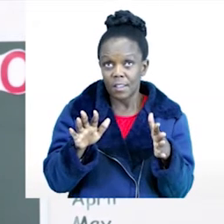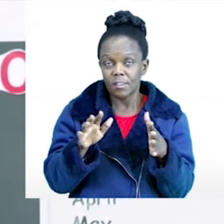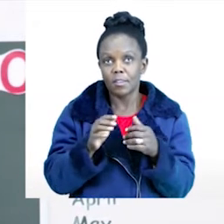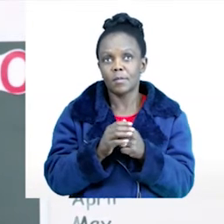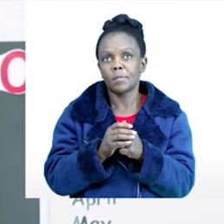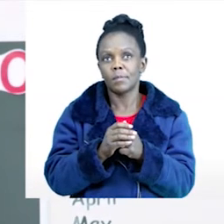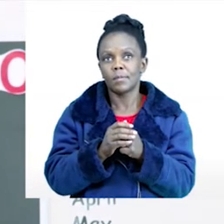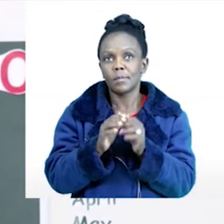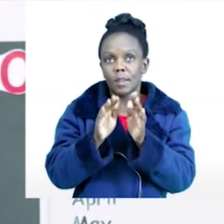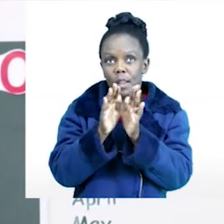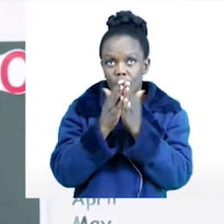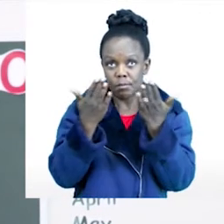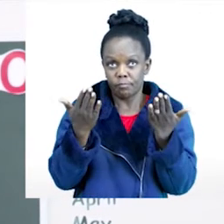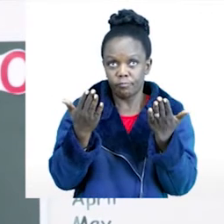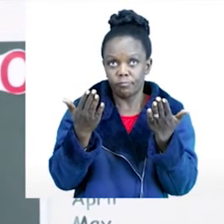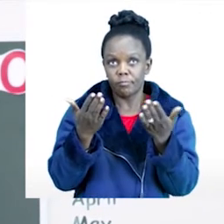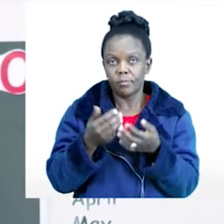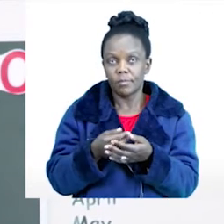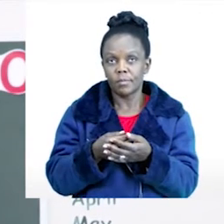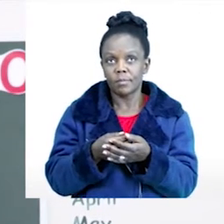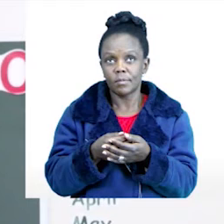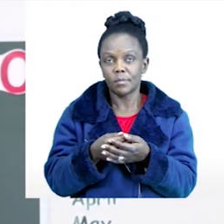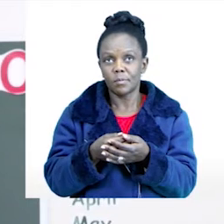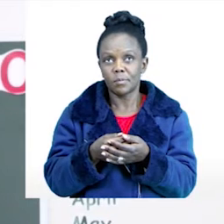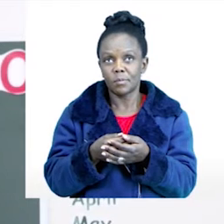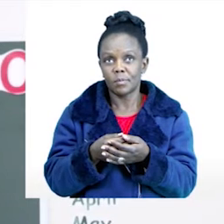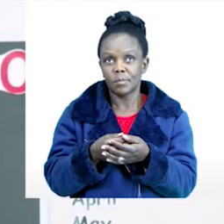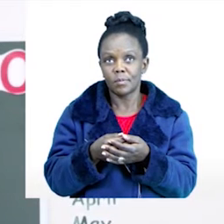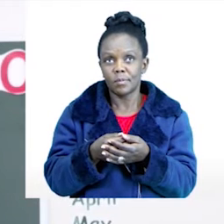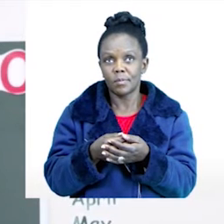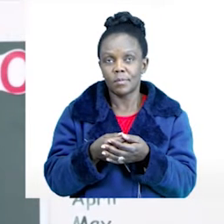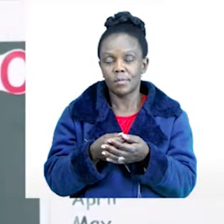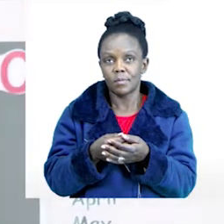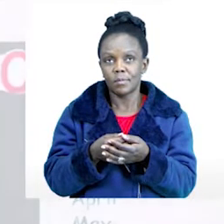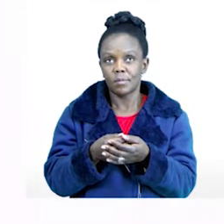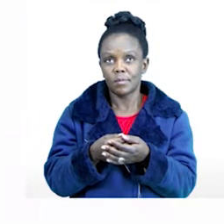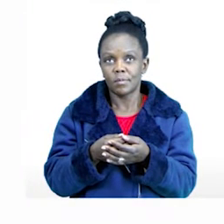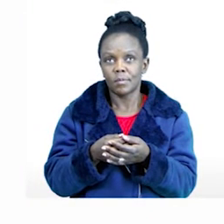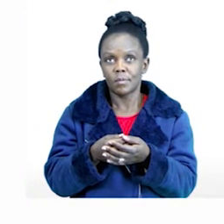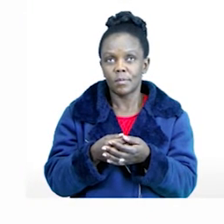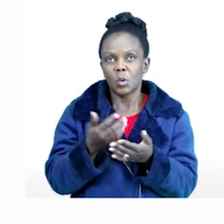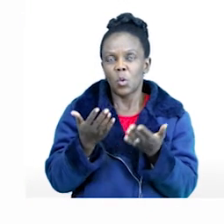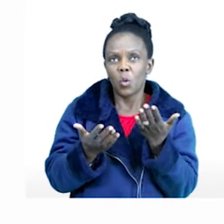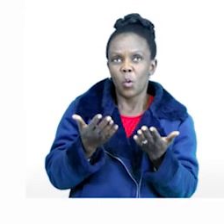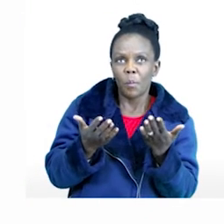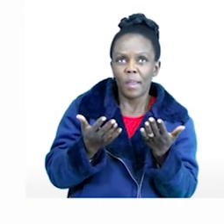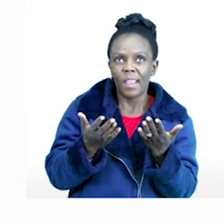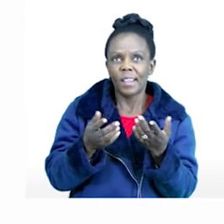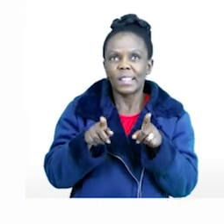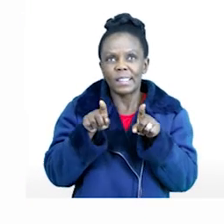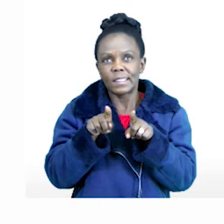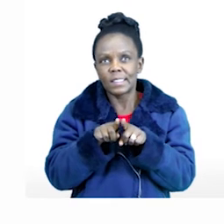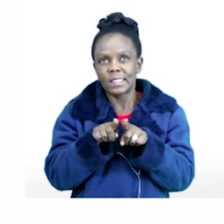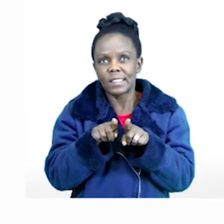our arrow, the one that's in the booklet. I want you to compare each and every dot.